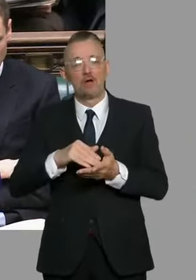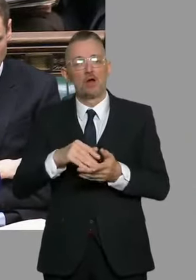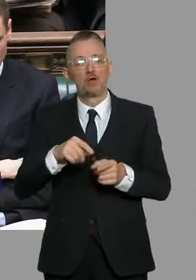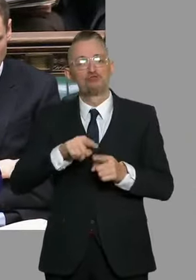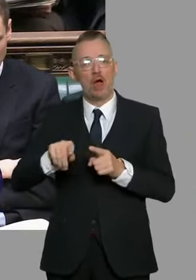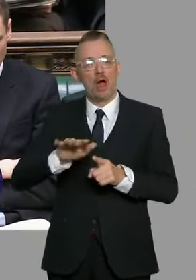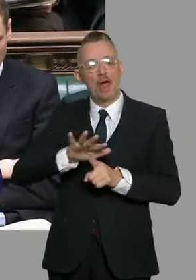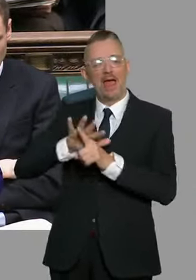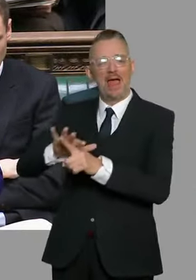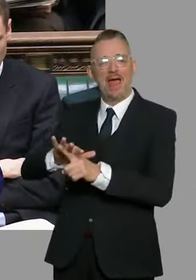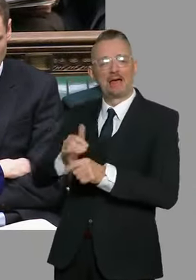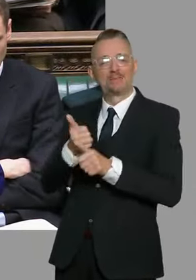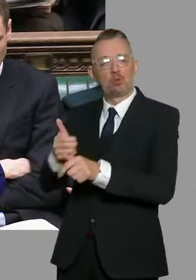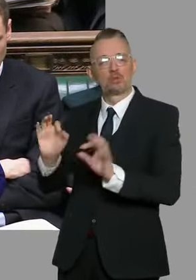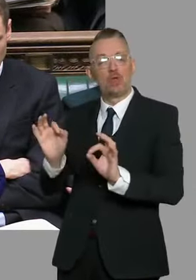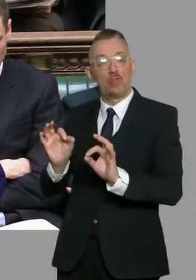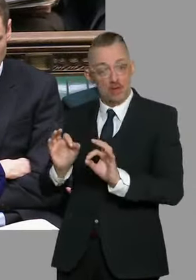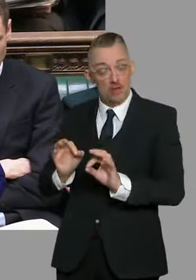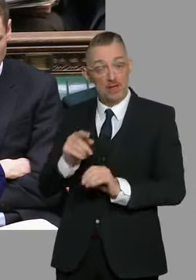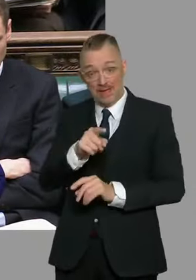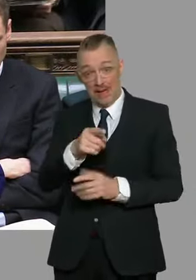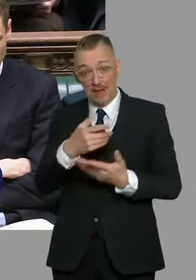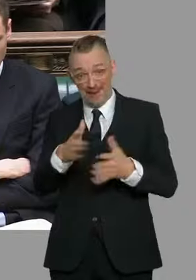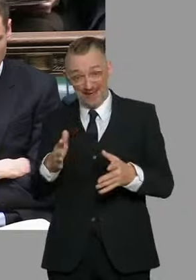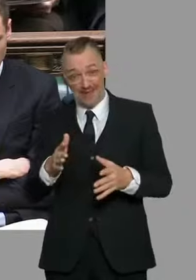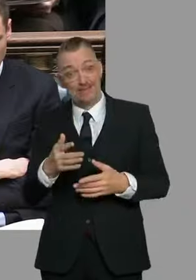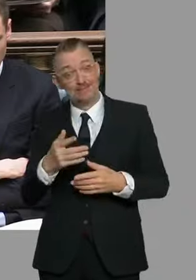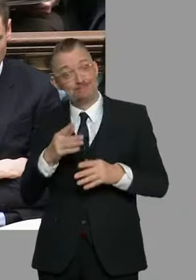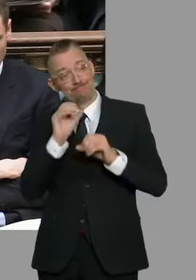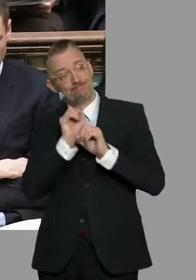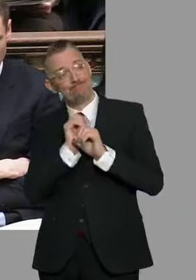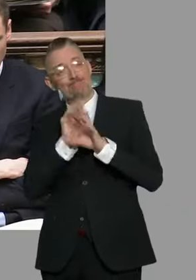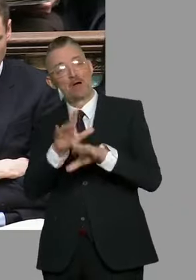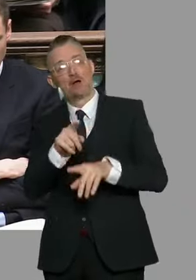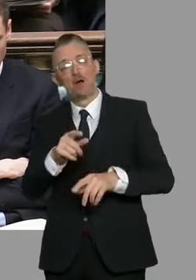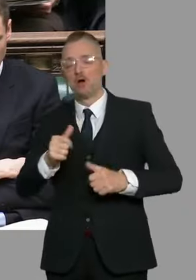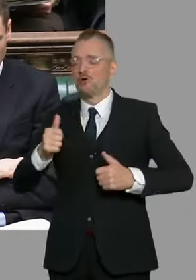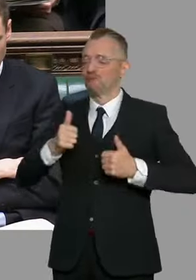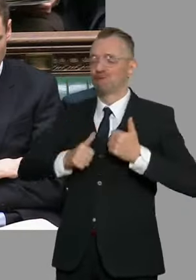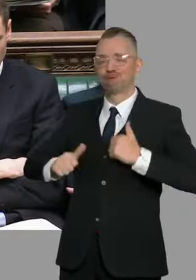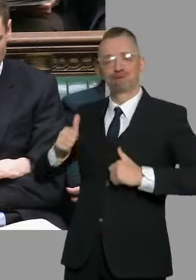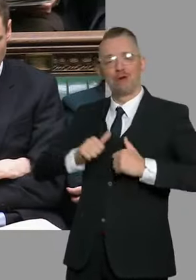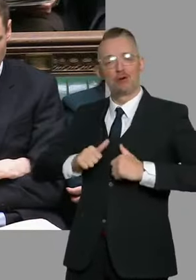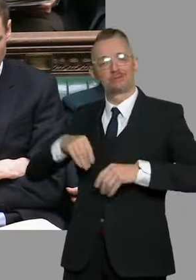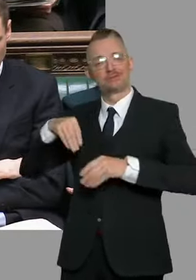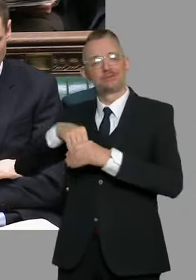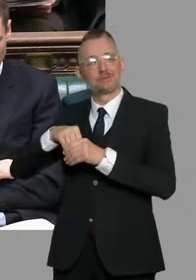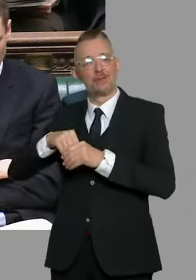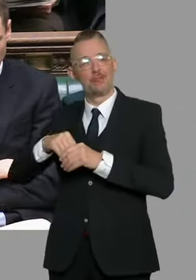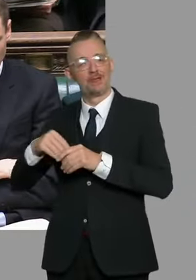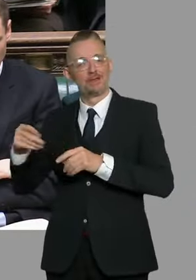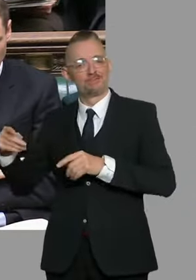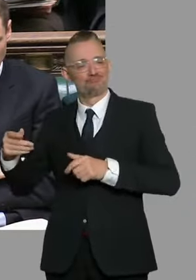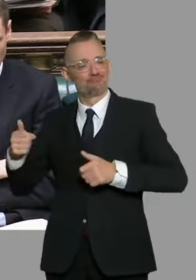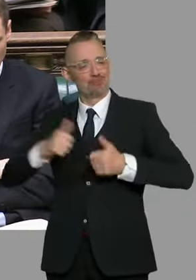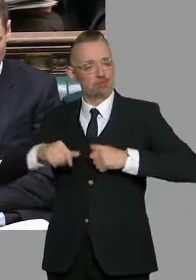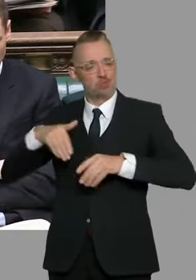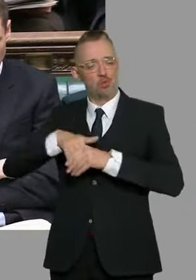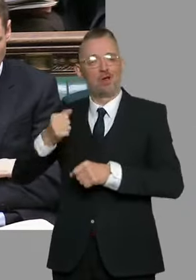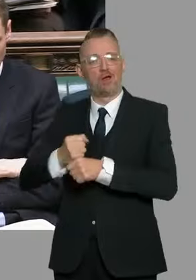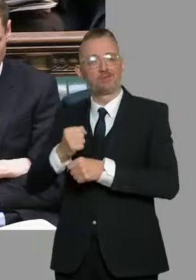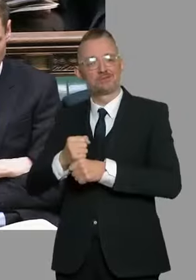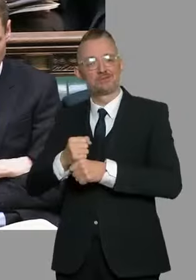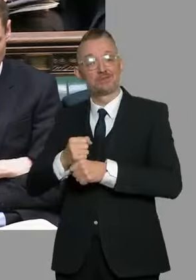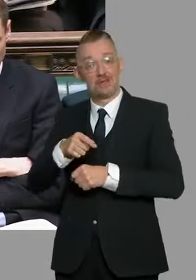that he was proud to have served as Jeremy's shadow immigration minister. He boasted that he took the last Labour government to court for